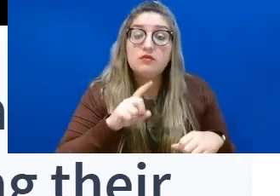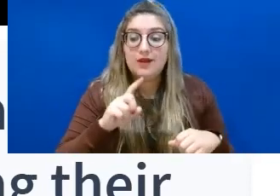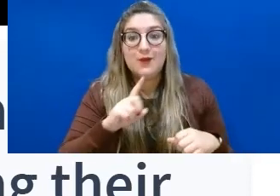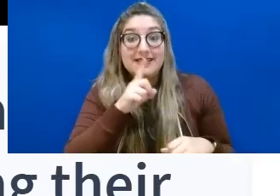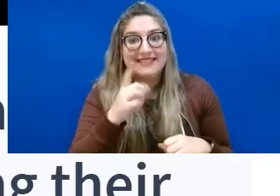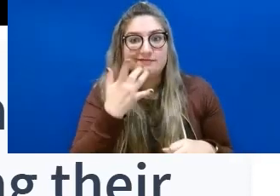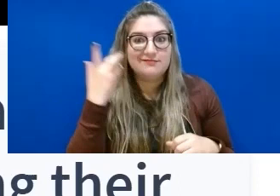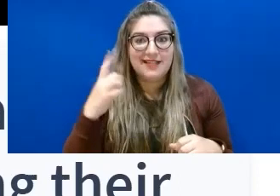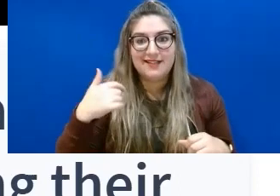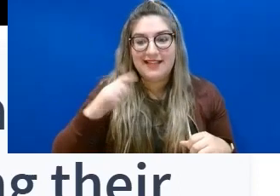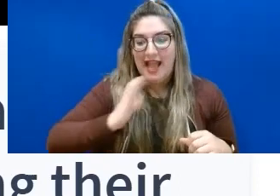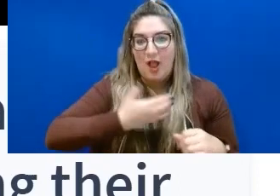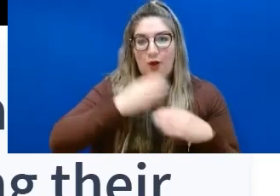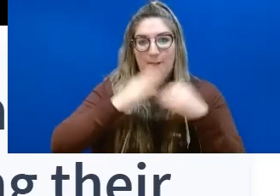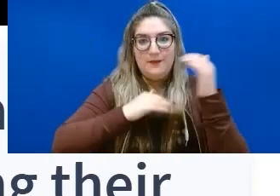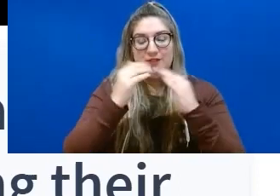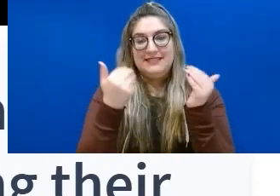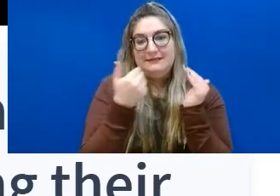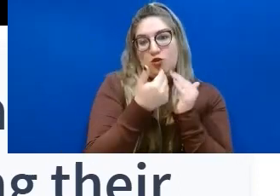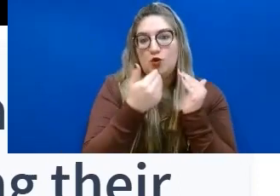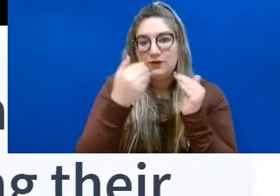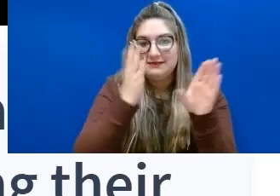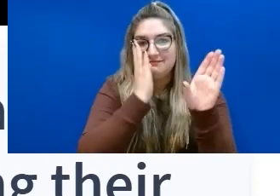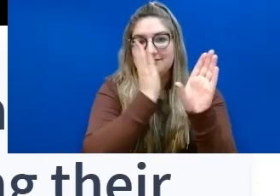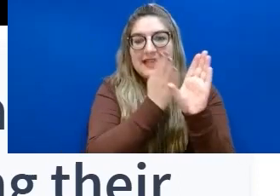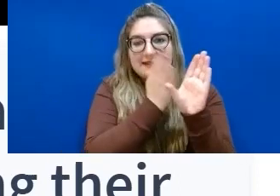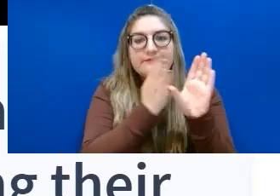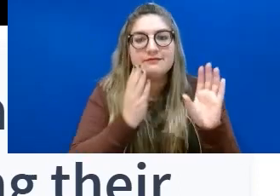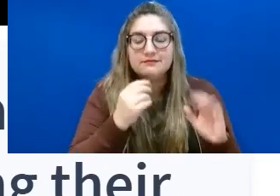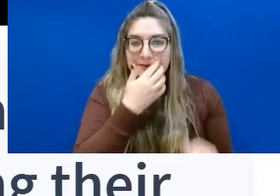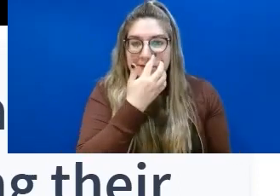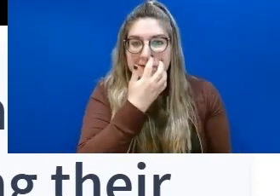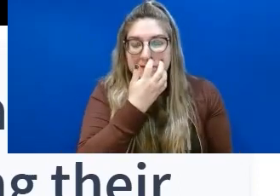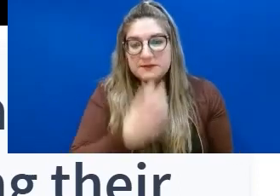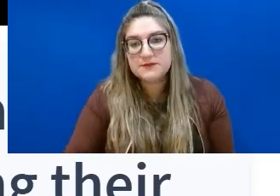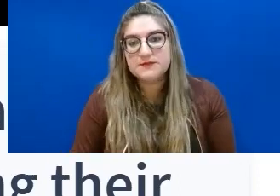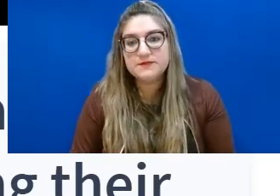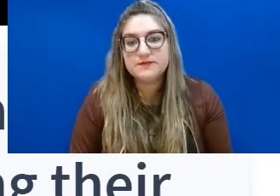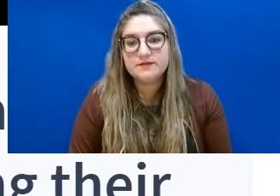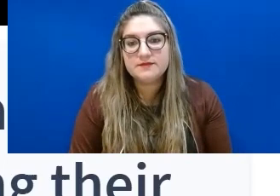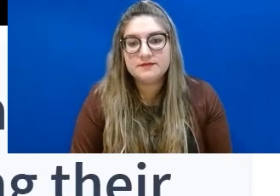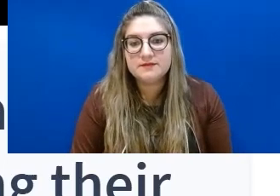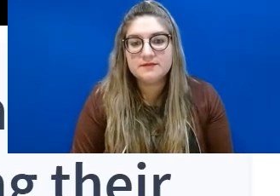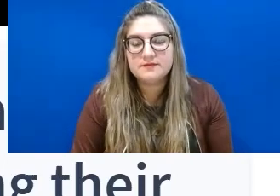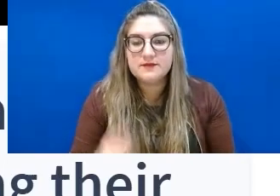can you connect with the student? They're having some issues. So thank you for that. One thing that we're gonna do next, if anyone doesn't have